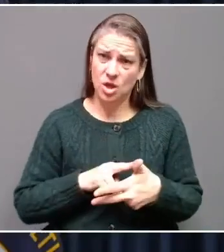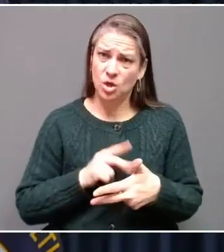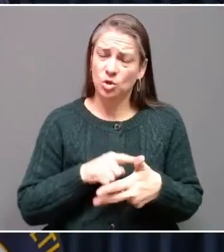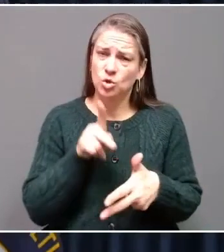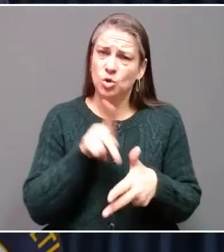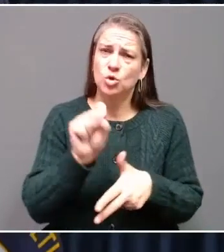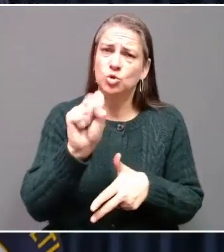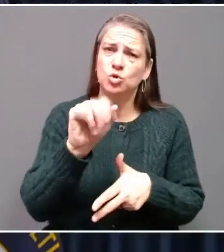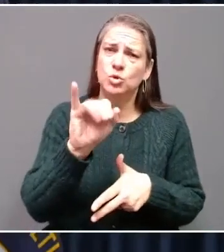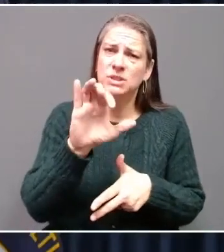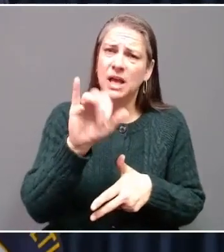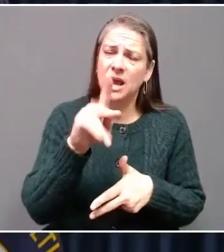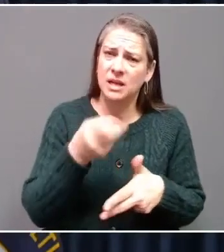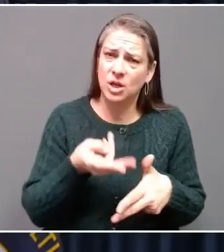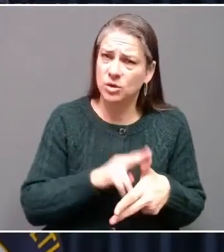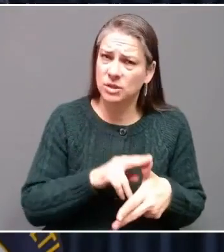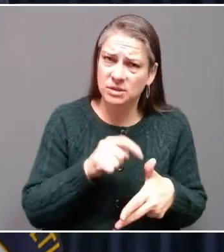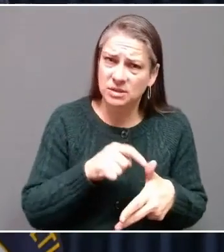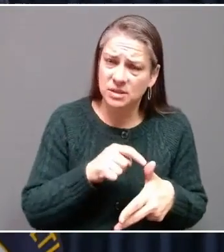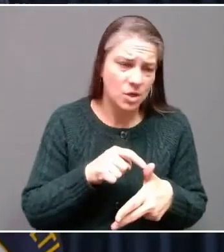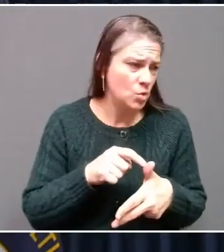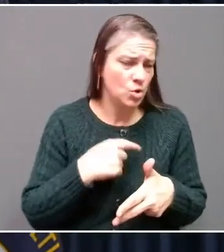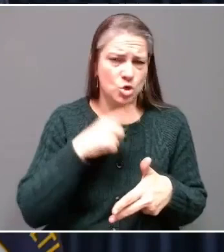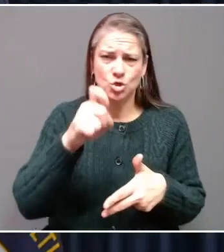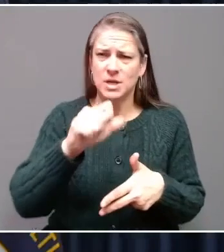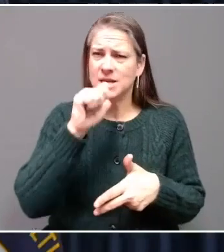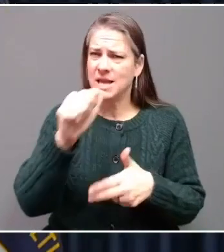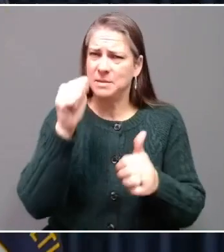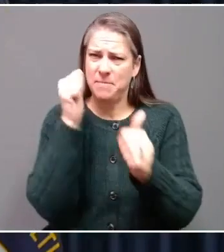bill that would do that. And let me finally say,